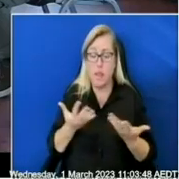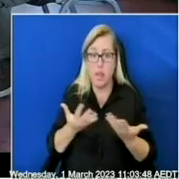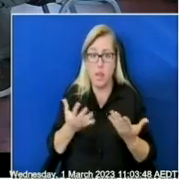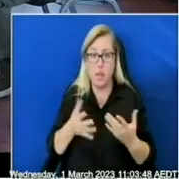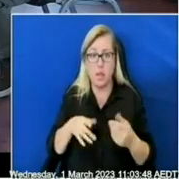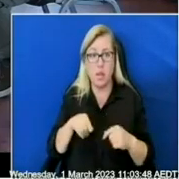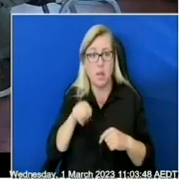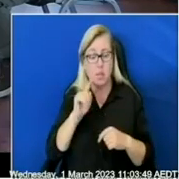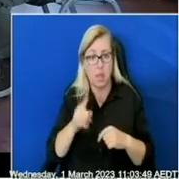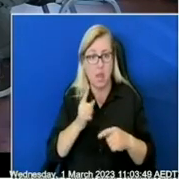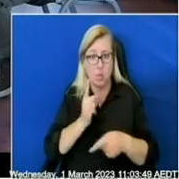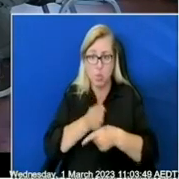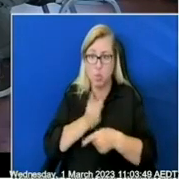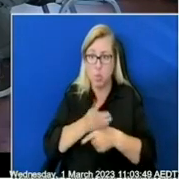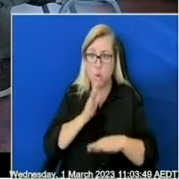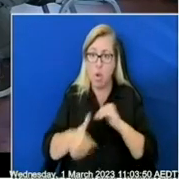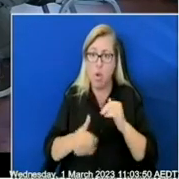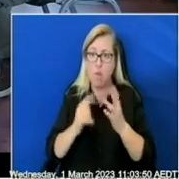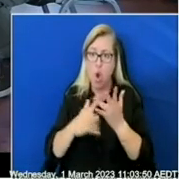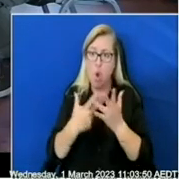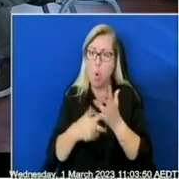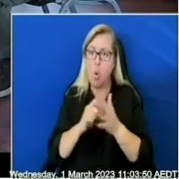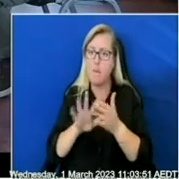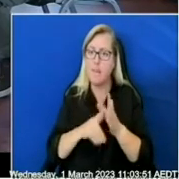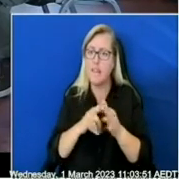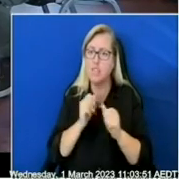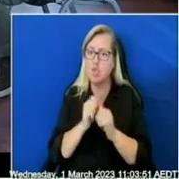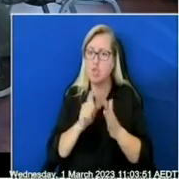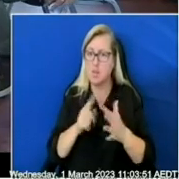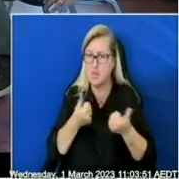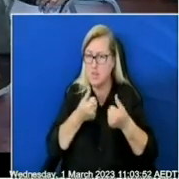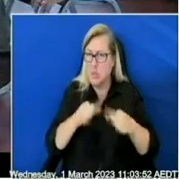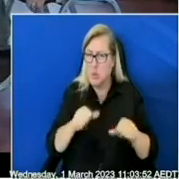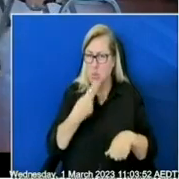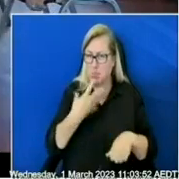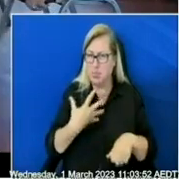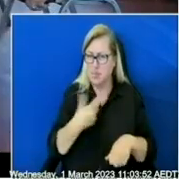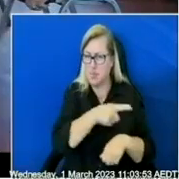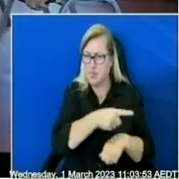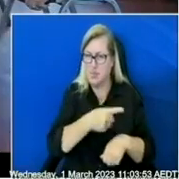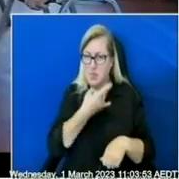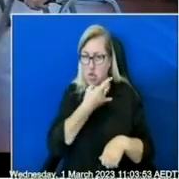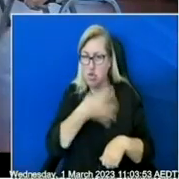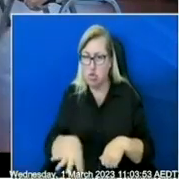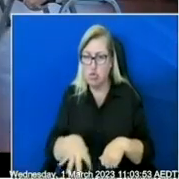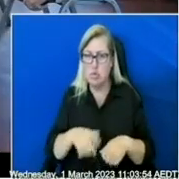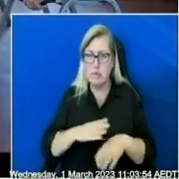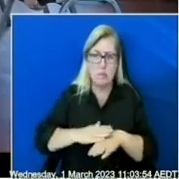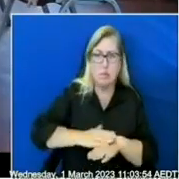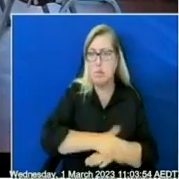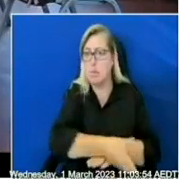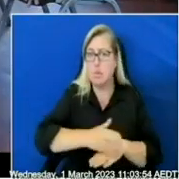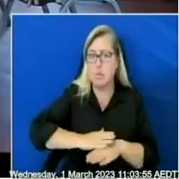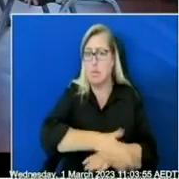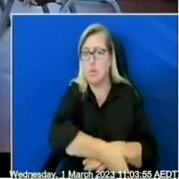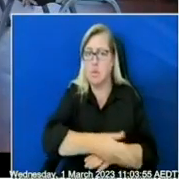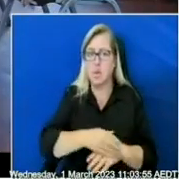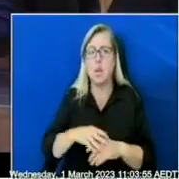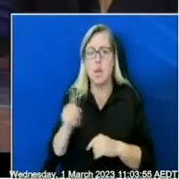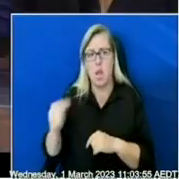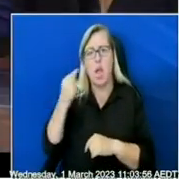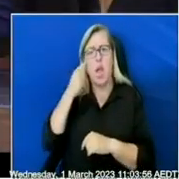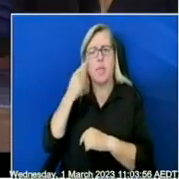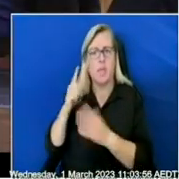using children. The orphanage, orphanage, I think, is worth pursuing because the state